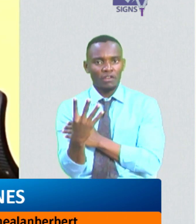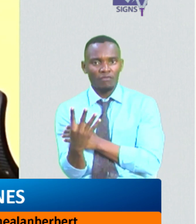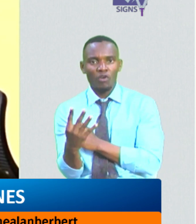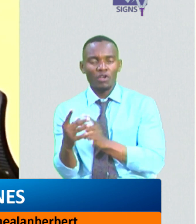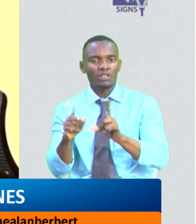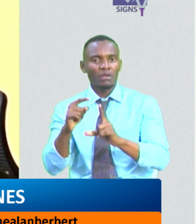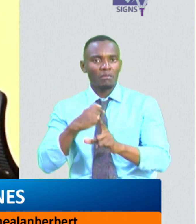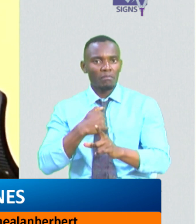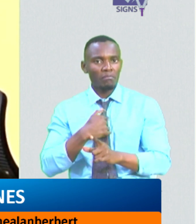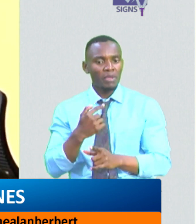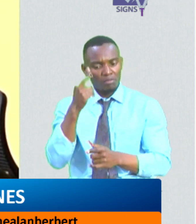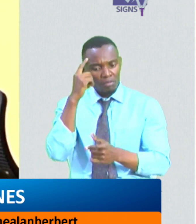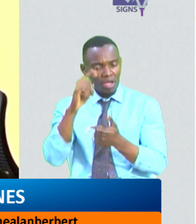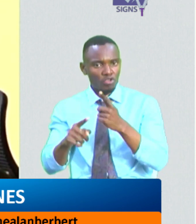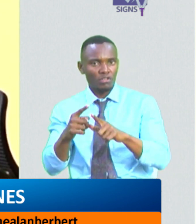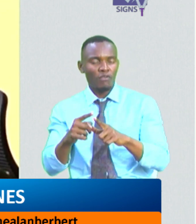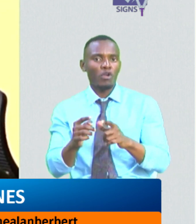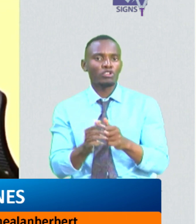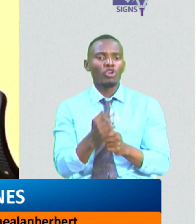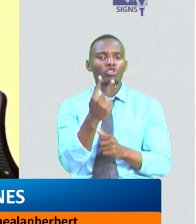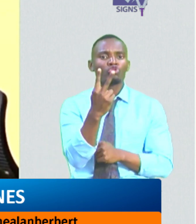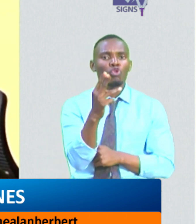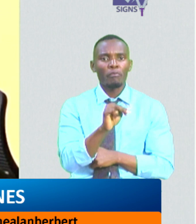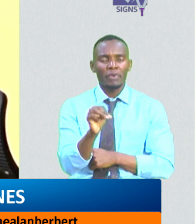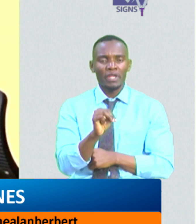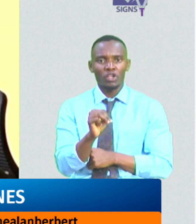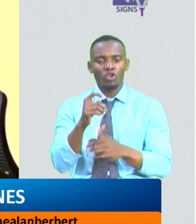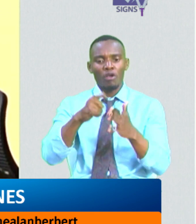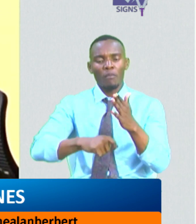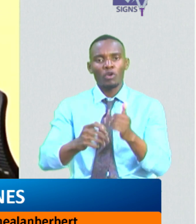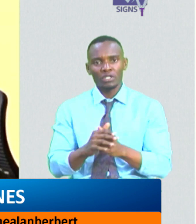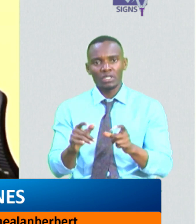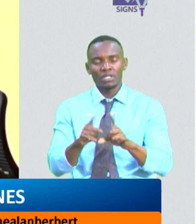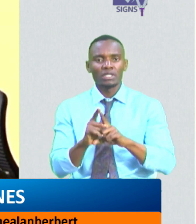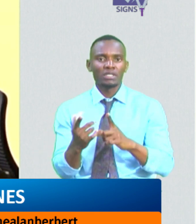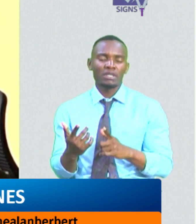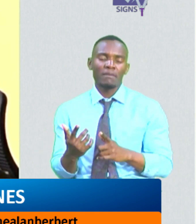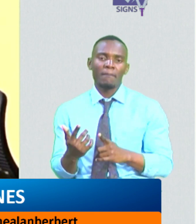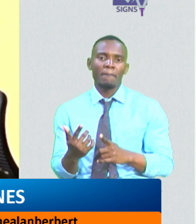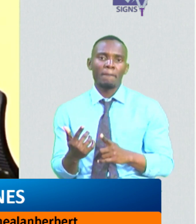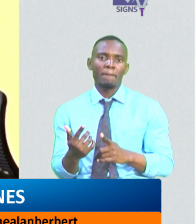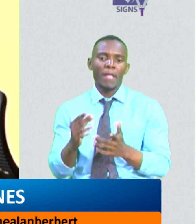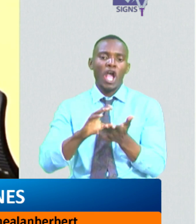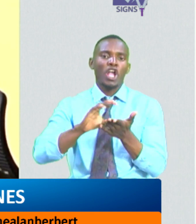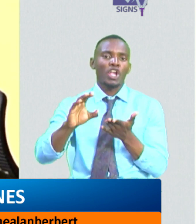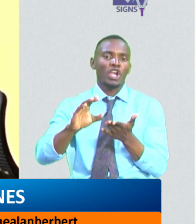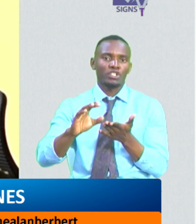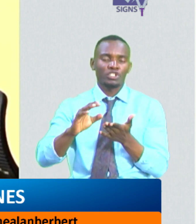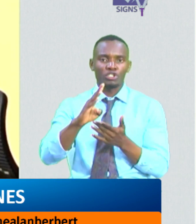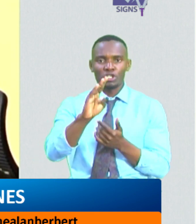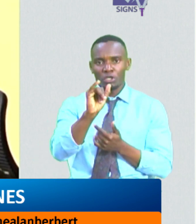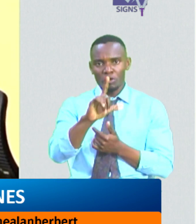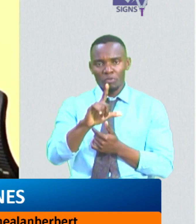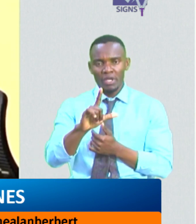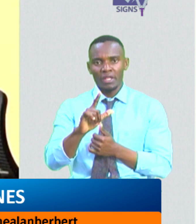them for bond of 2 million Kenya shillings and one short of similar amount or cash bill of 500,000 Kenya shillings.